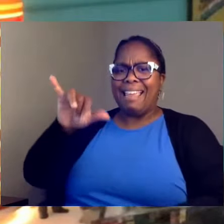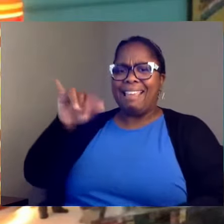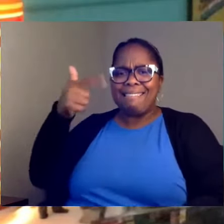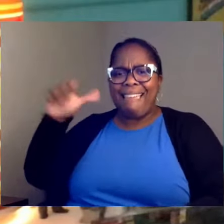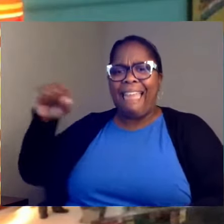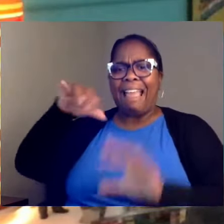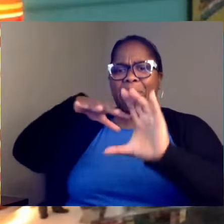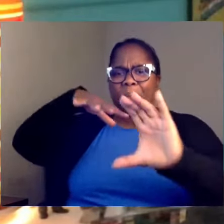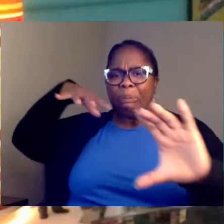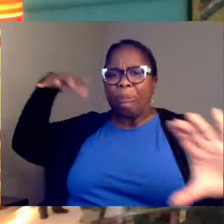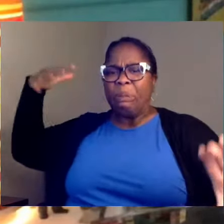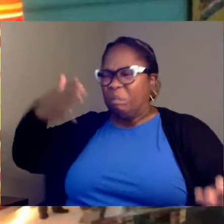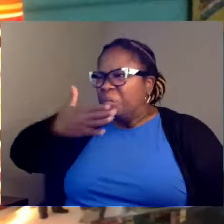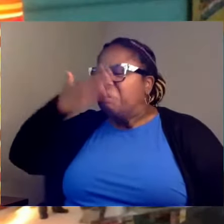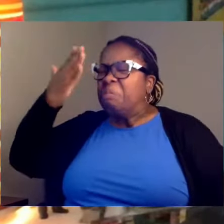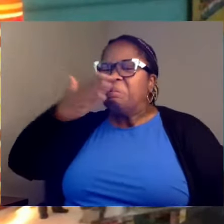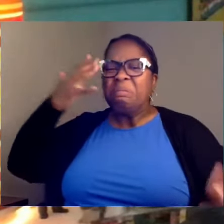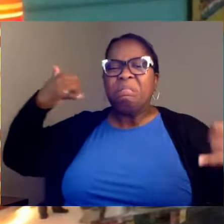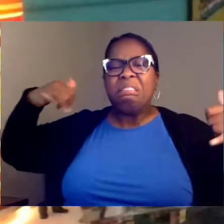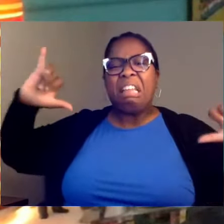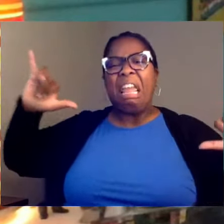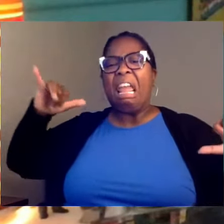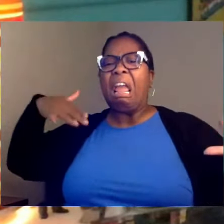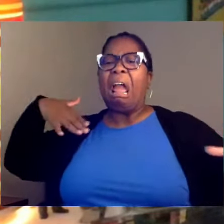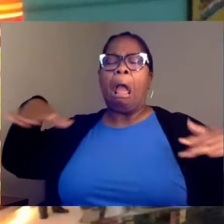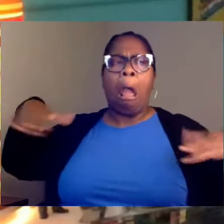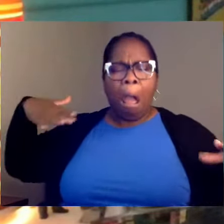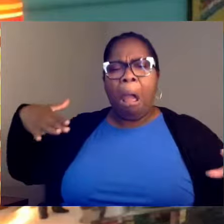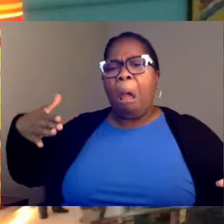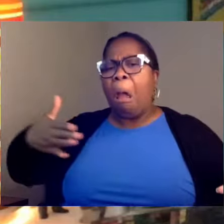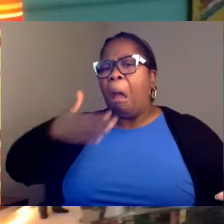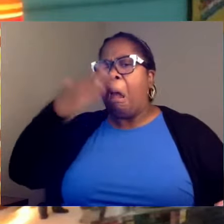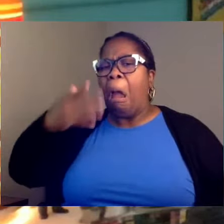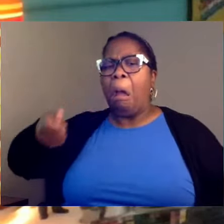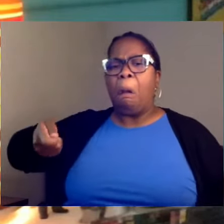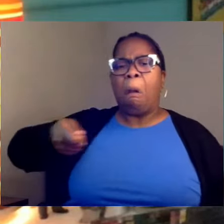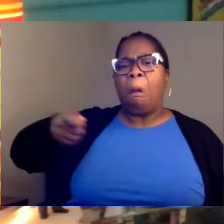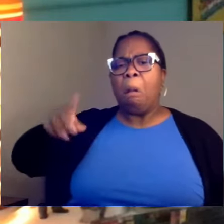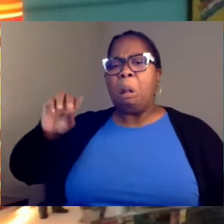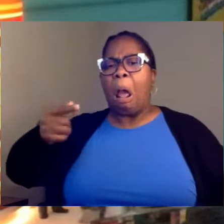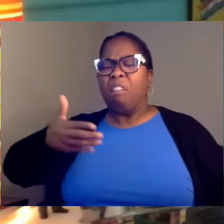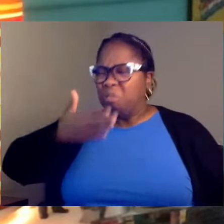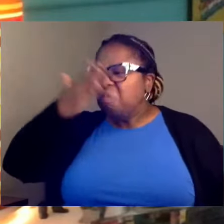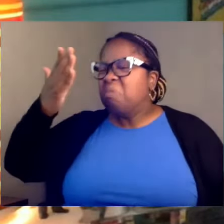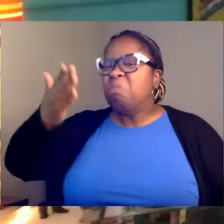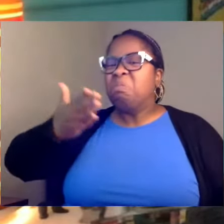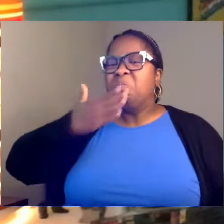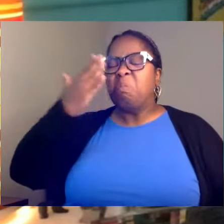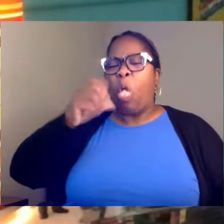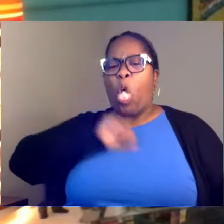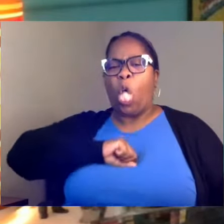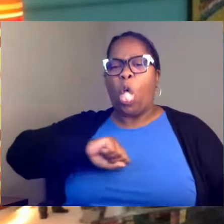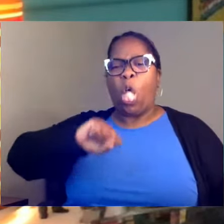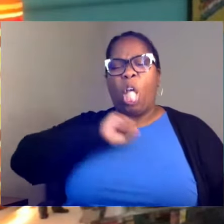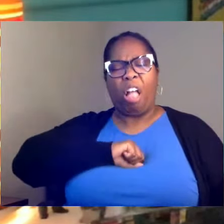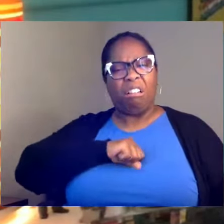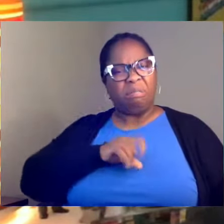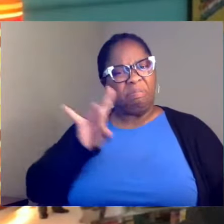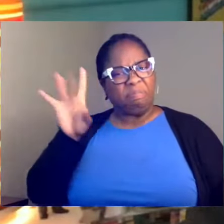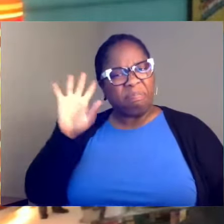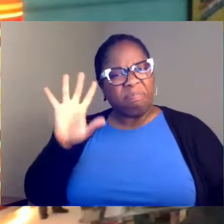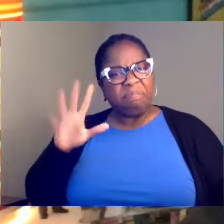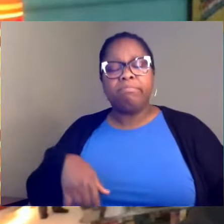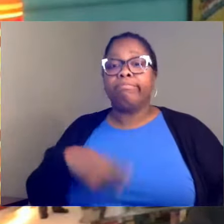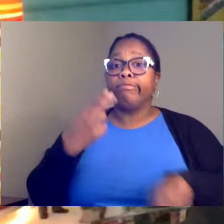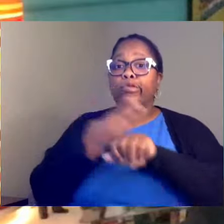it in the air when they go walk their dog or whatnot. Heavy use of gas at the Justice